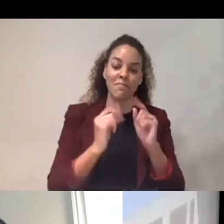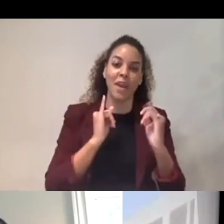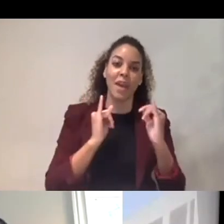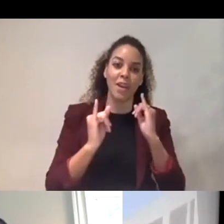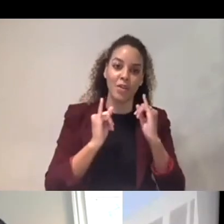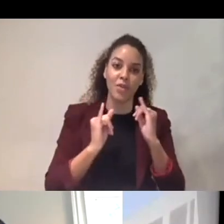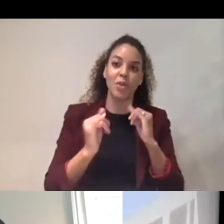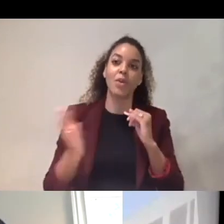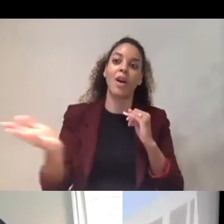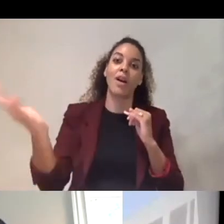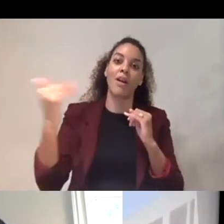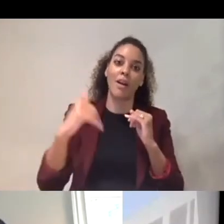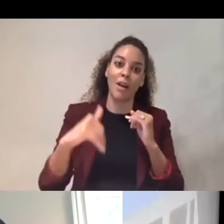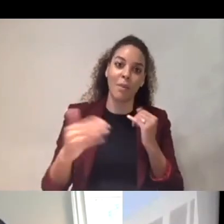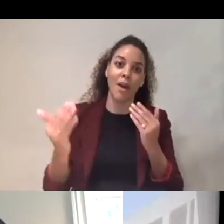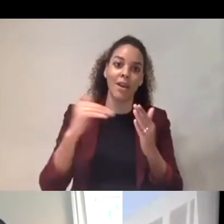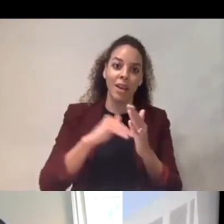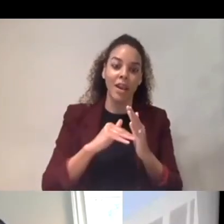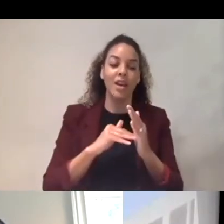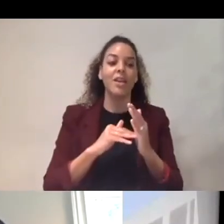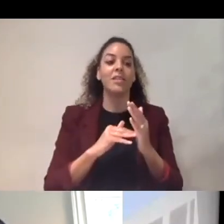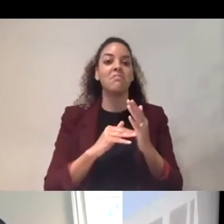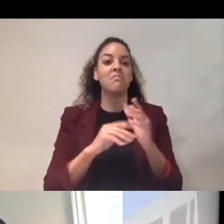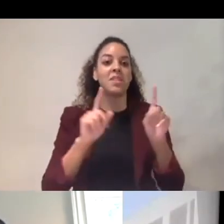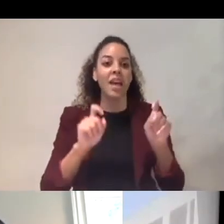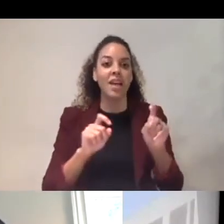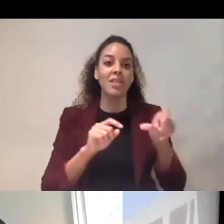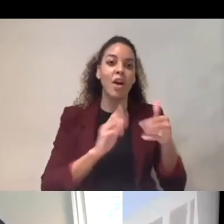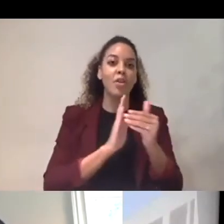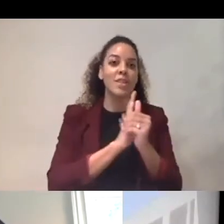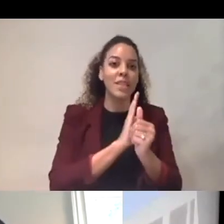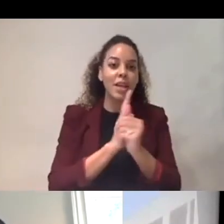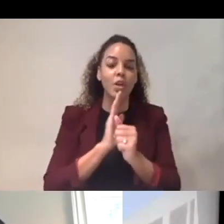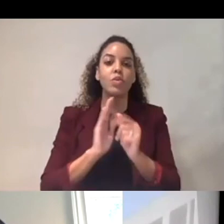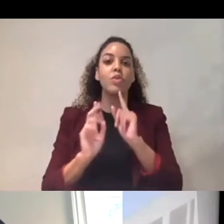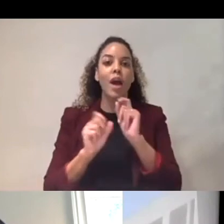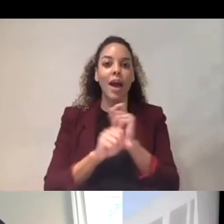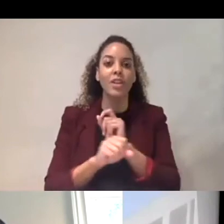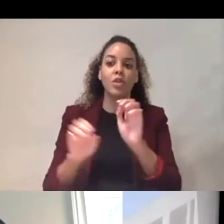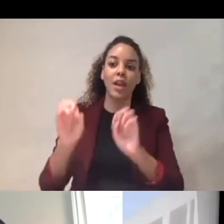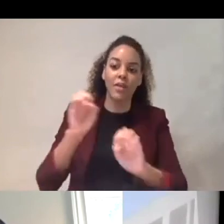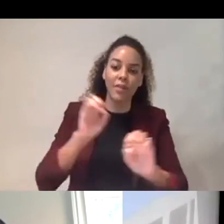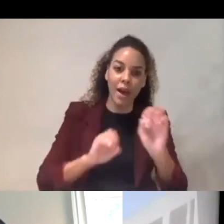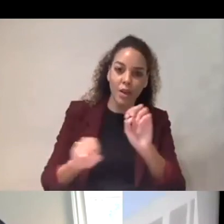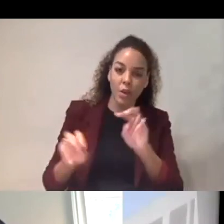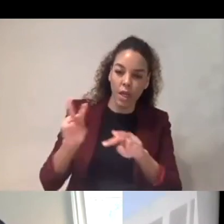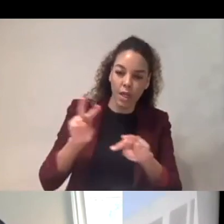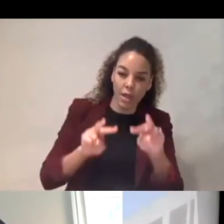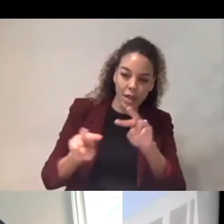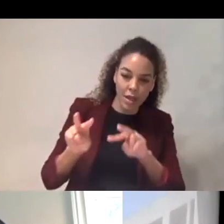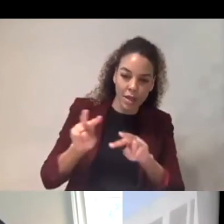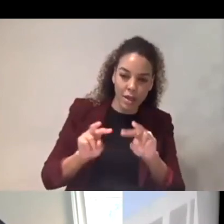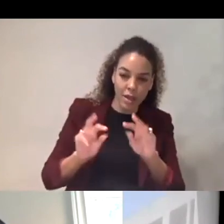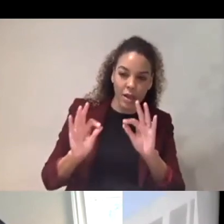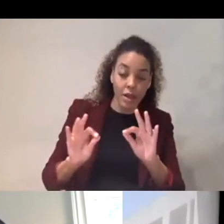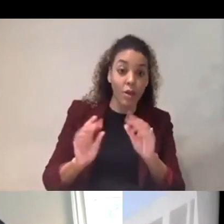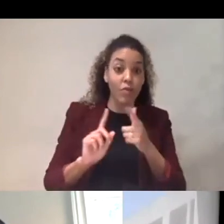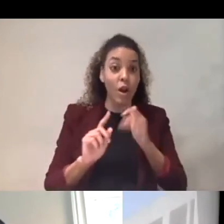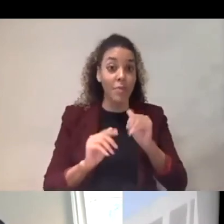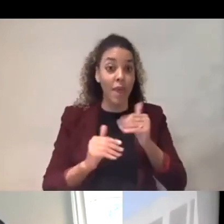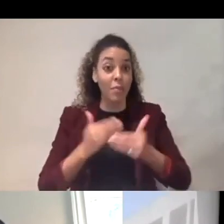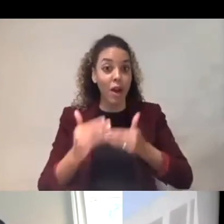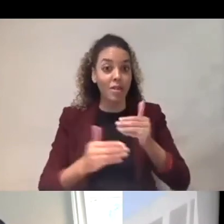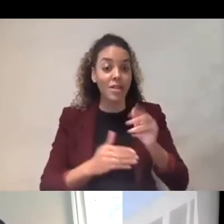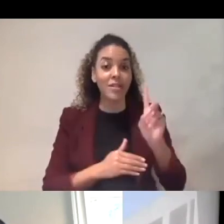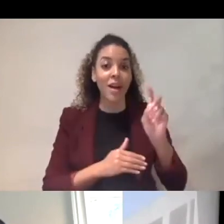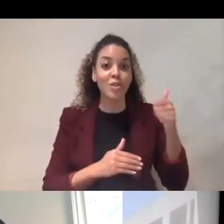really evaluate their fit for the job. And through that process, 110 individuals now have jobs with Microsoft that otherwise